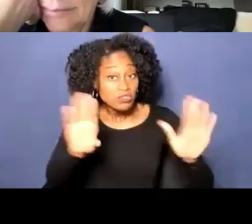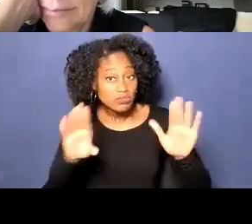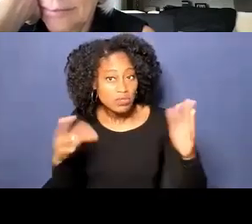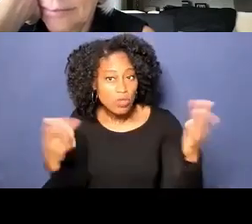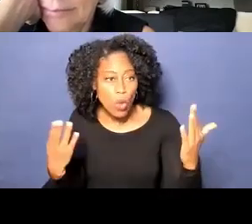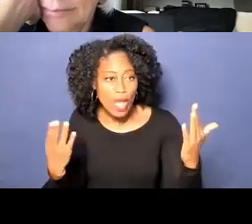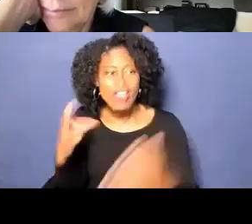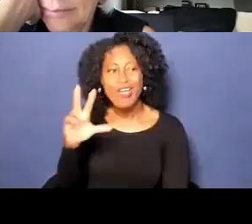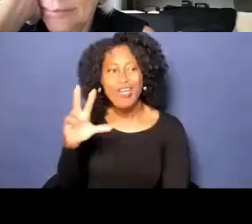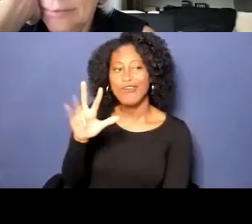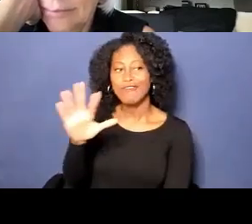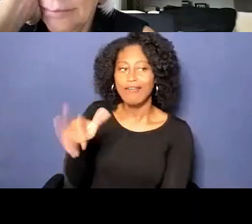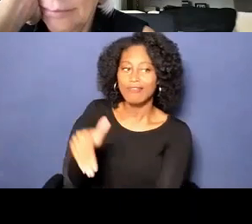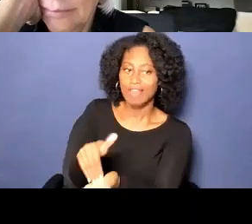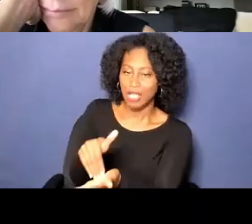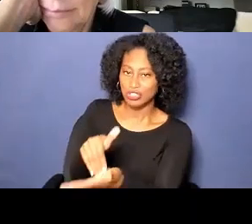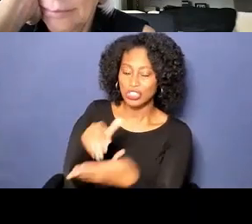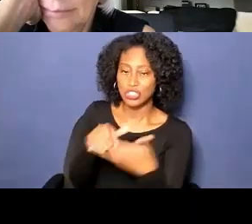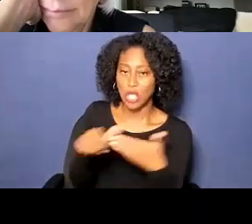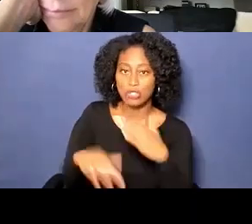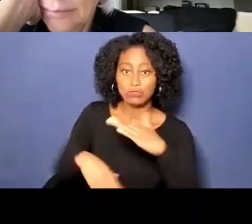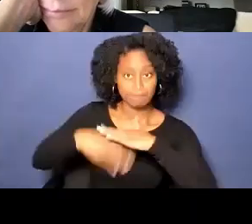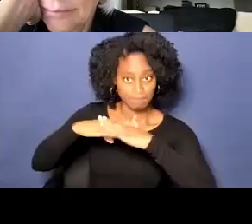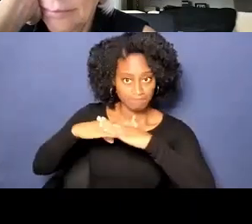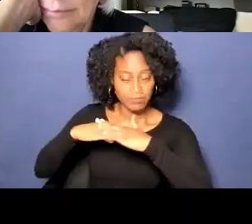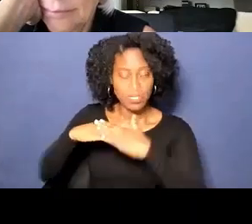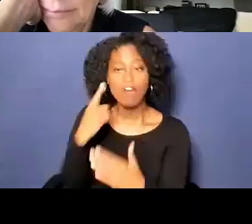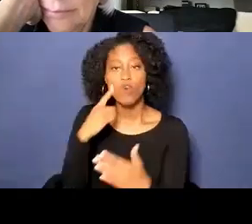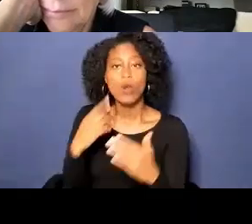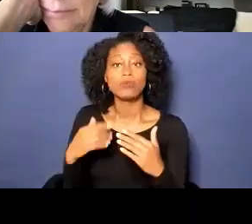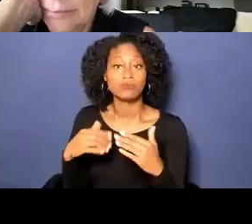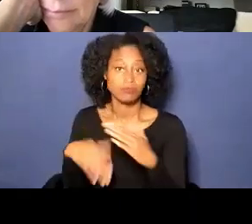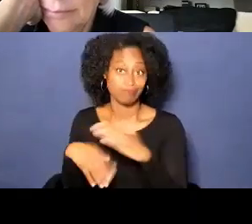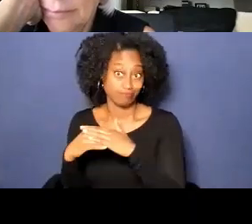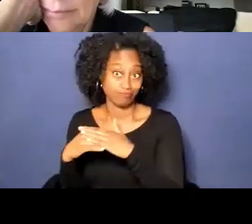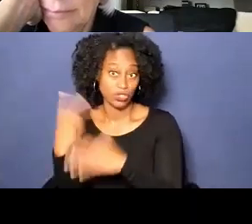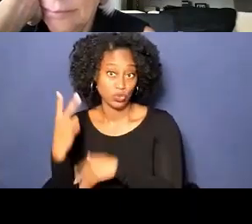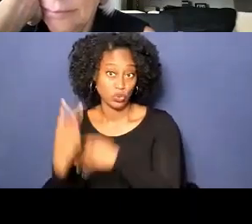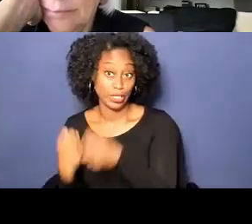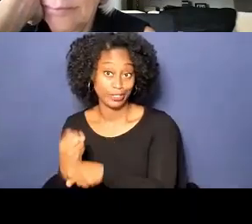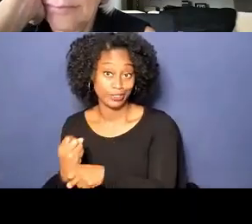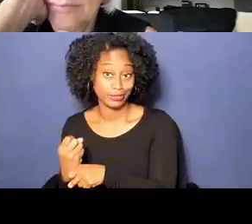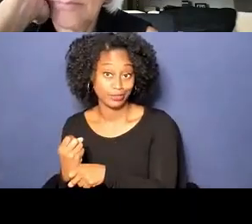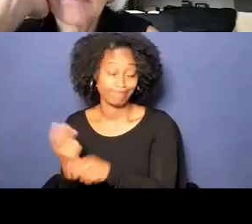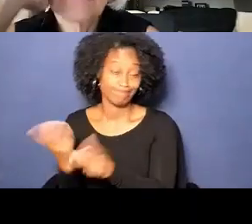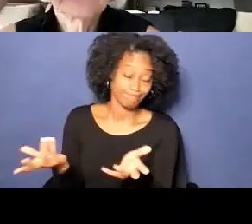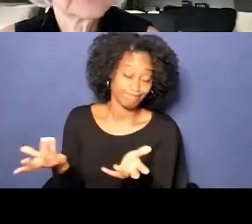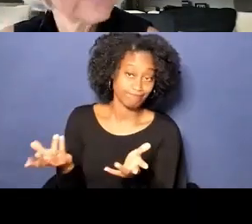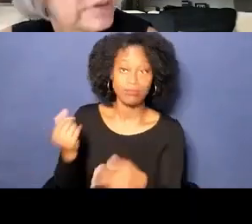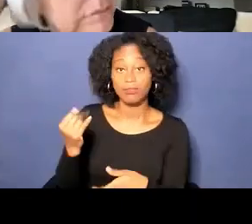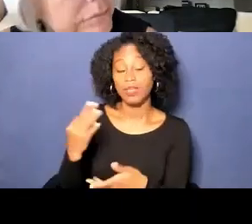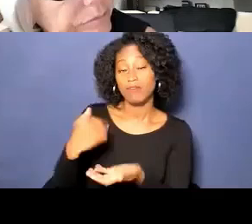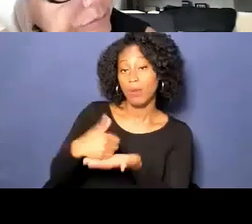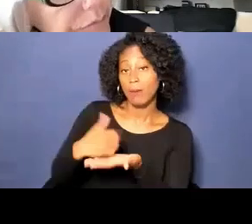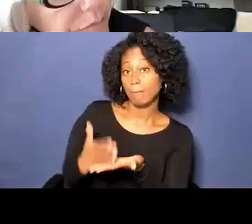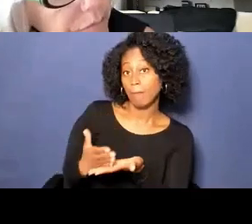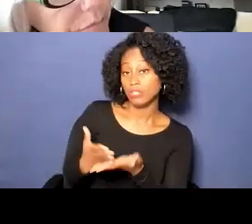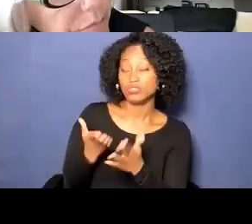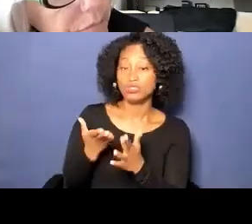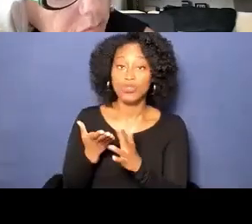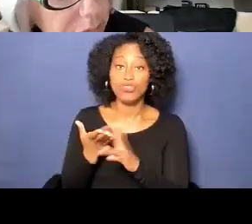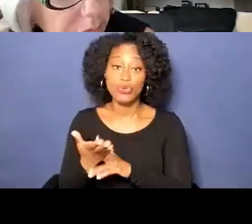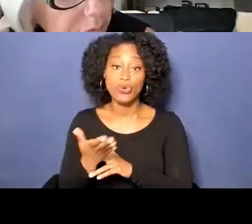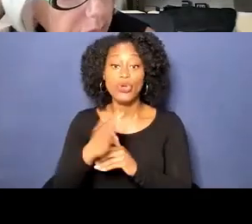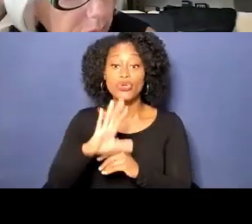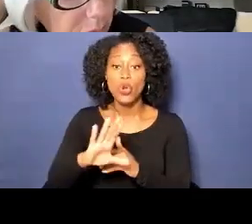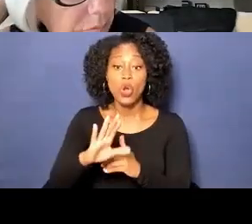years of time. And I always encourage you, as with your budget, you may need again to also work with your office of sponsored programs